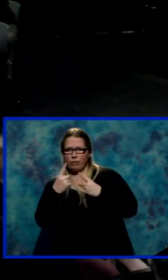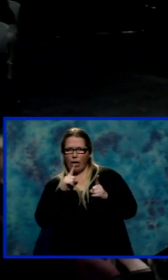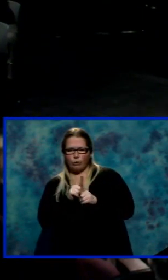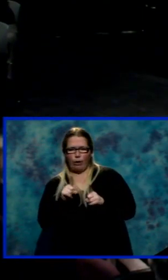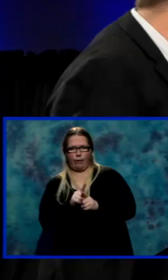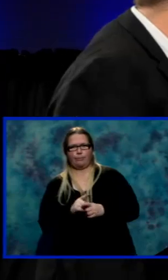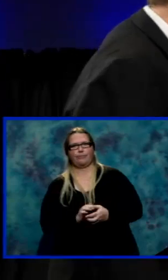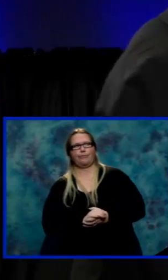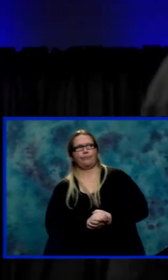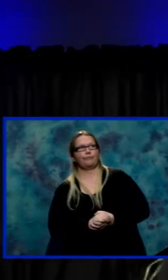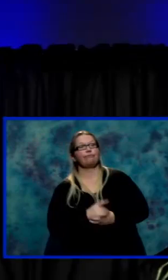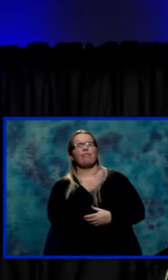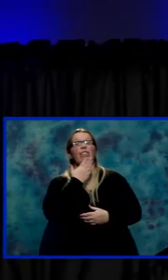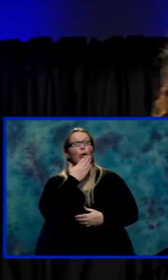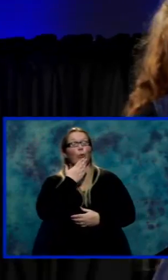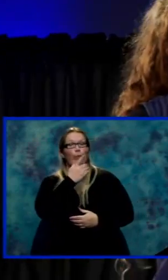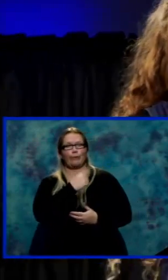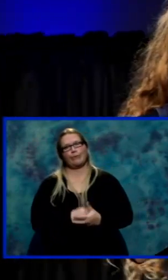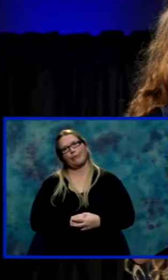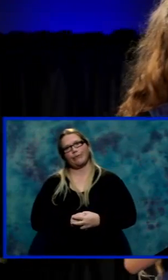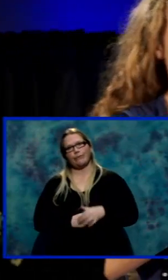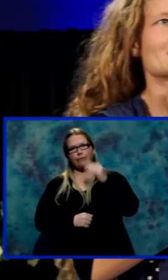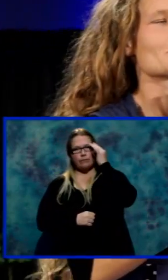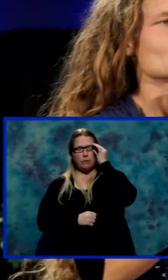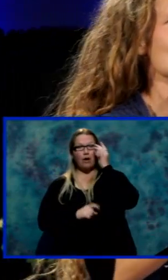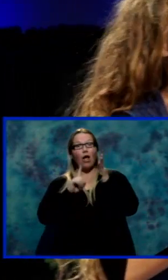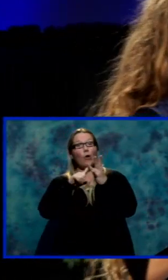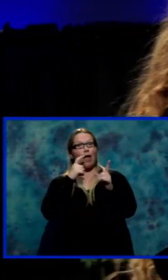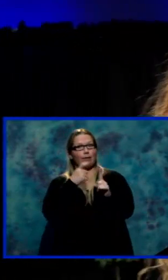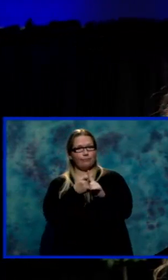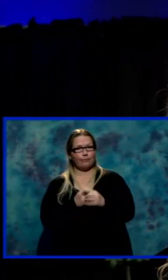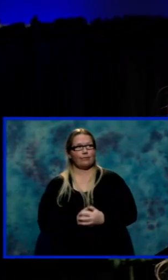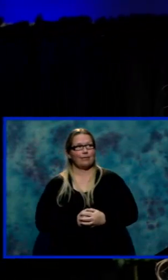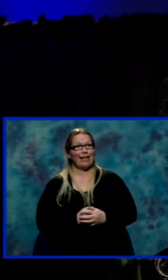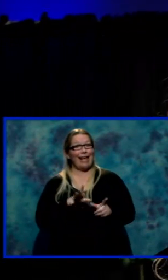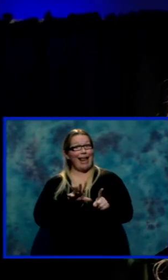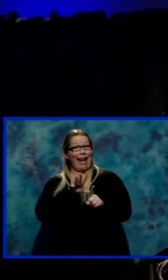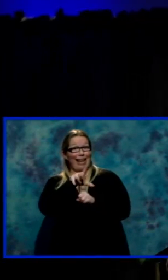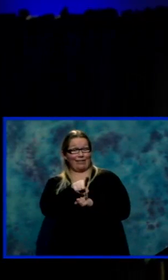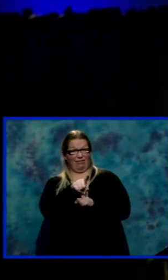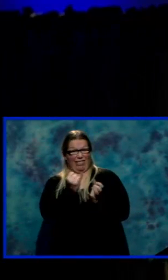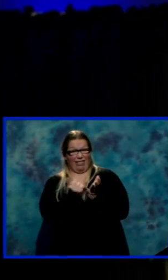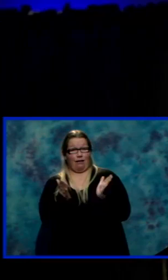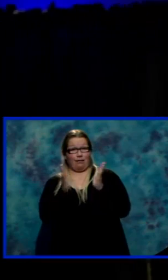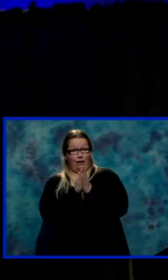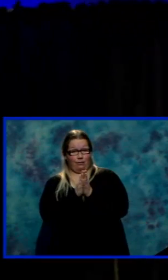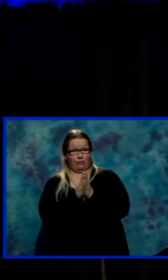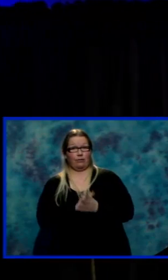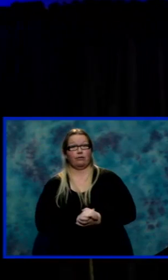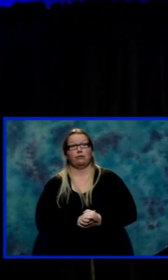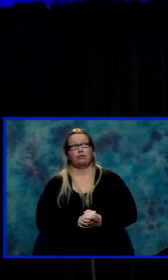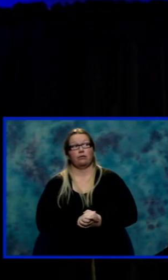Claire. Thank you. Okay, so next Sunday we are